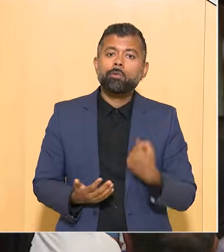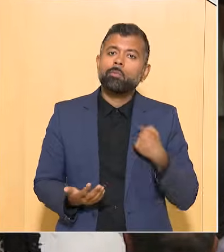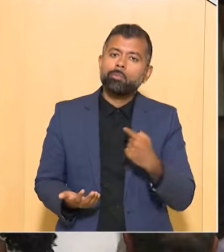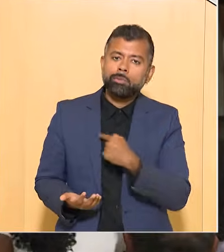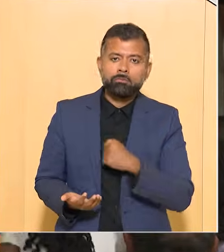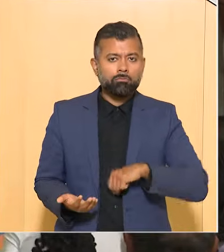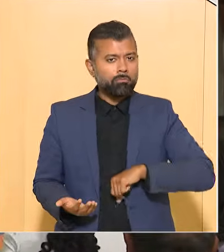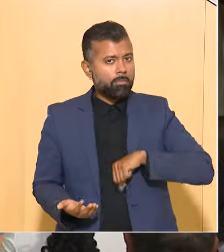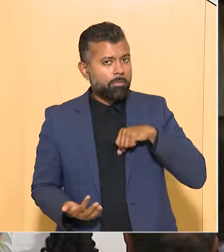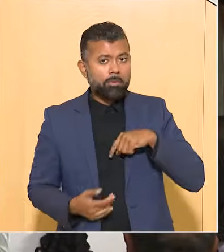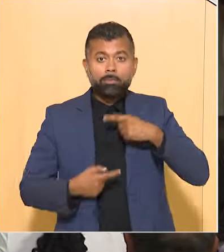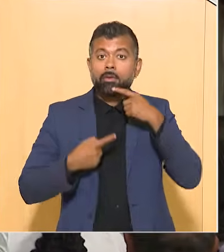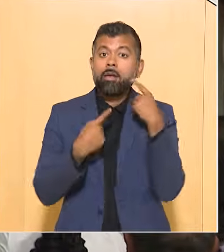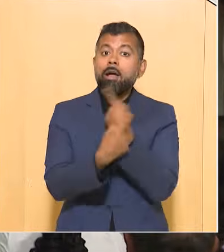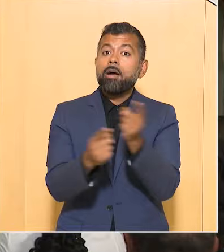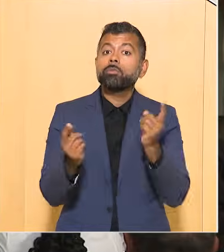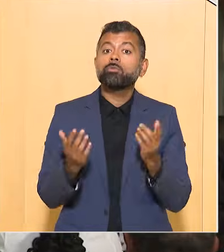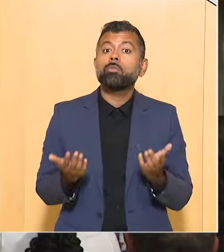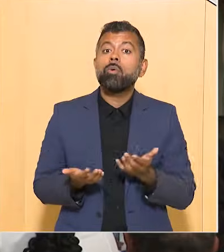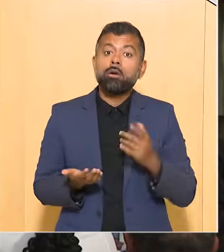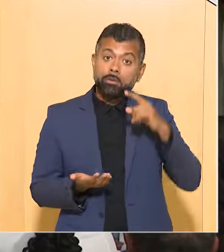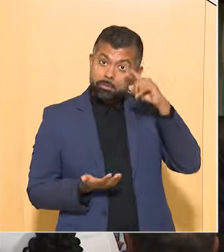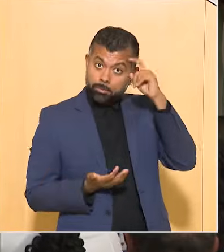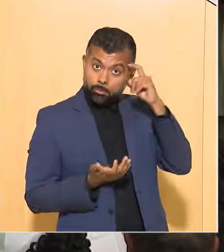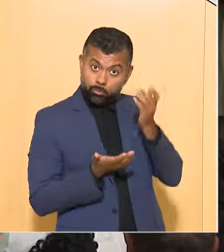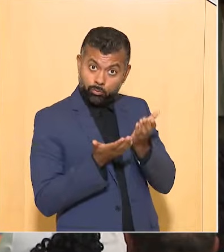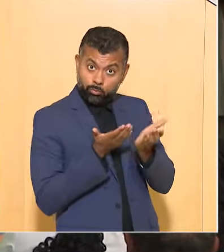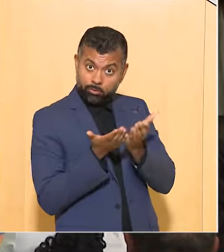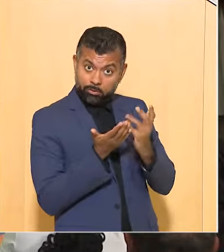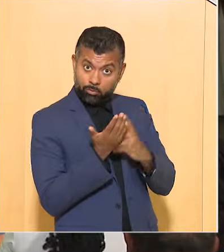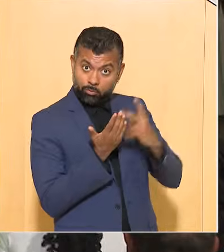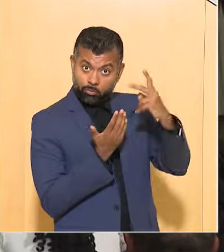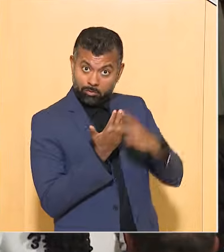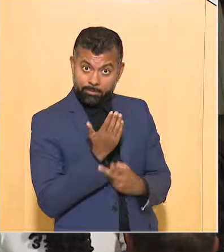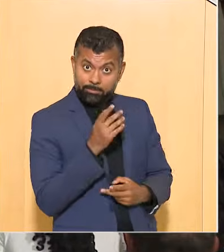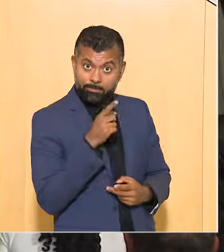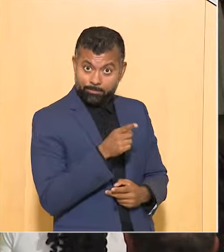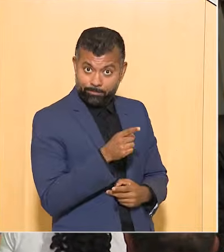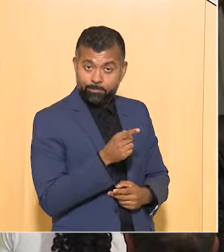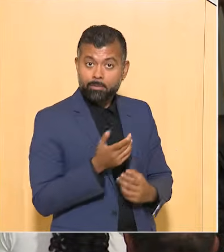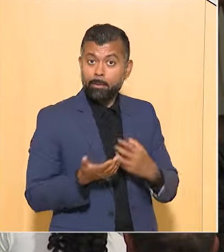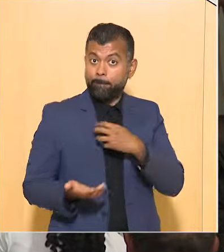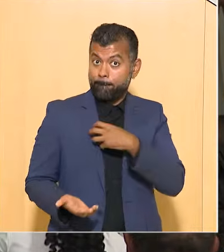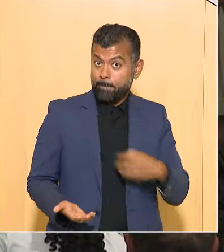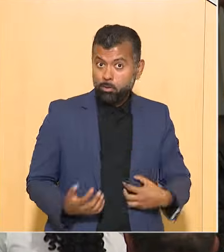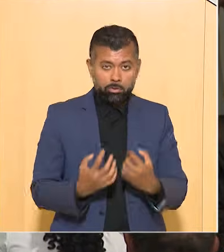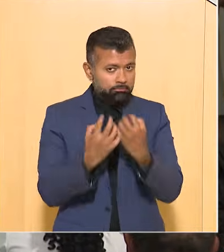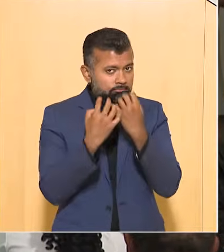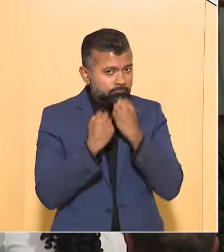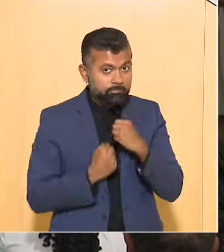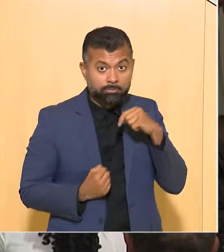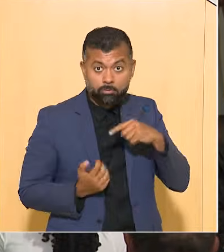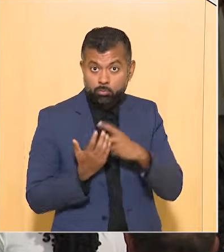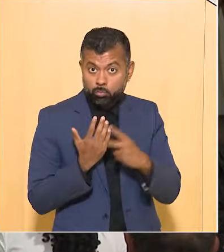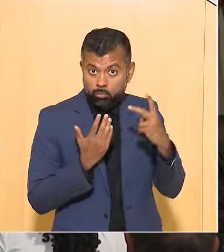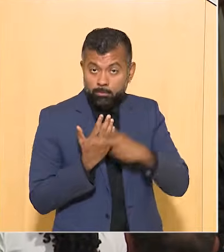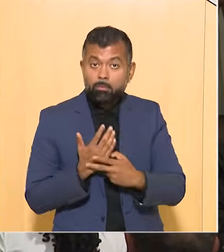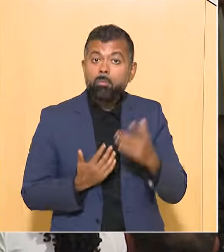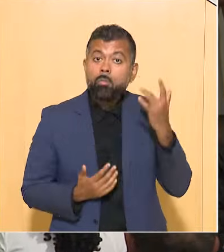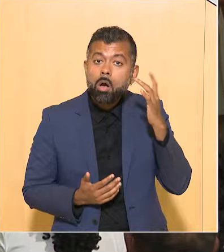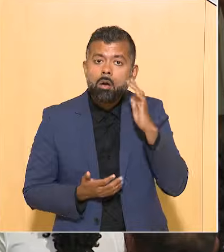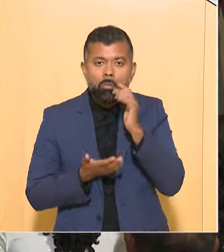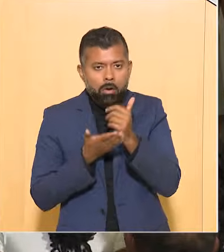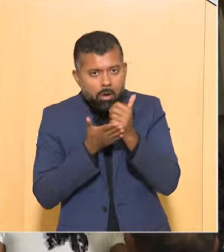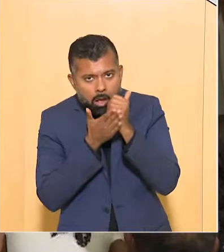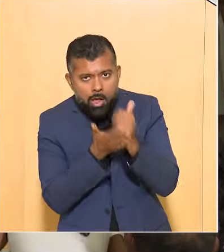Service Project. And this is very dear to the mayor because we're going to be going to seniors and helping them